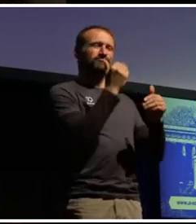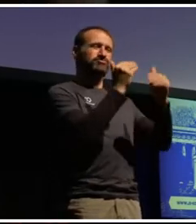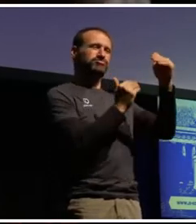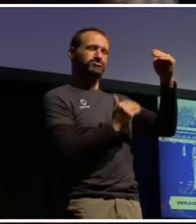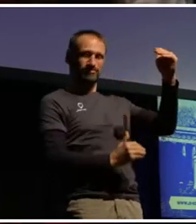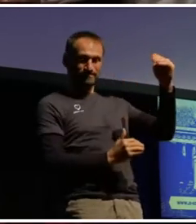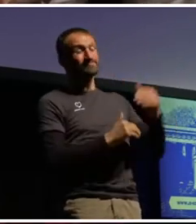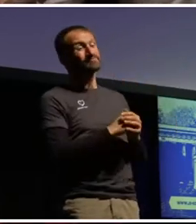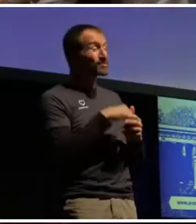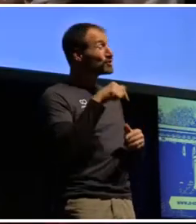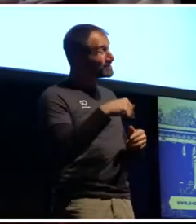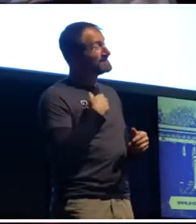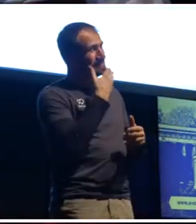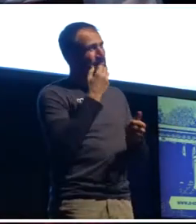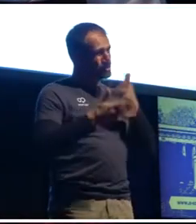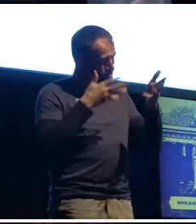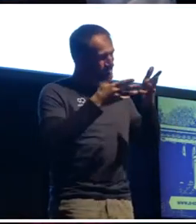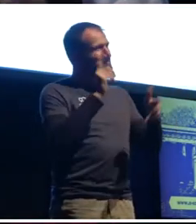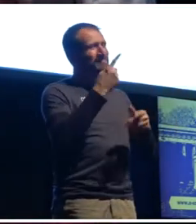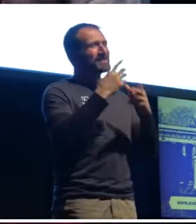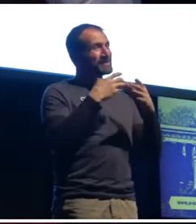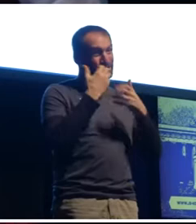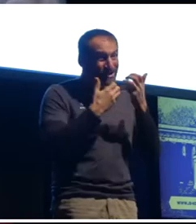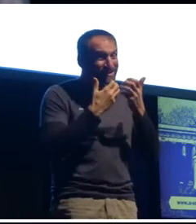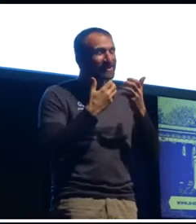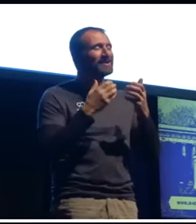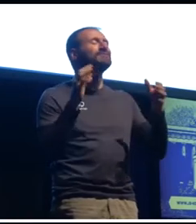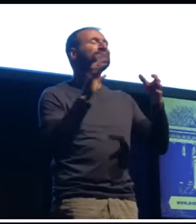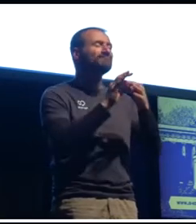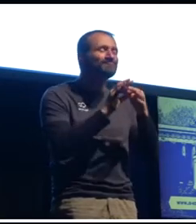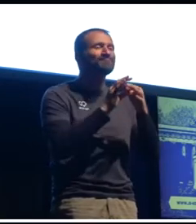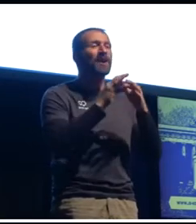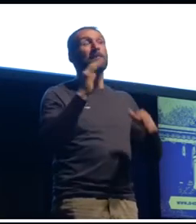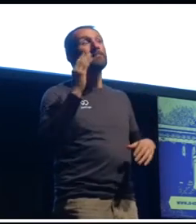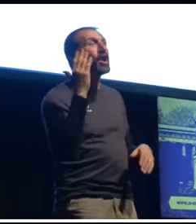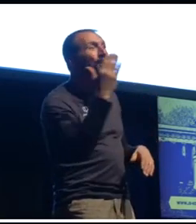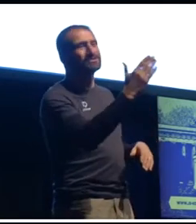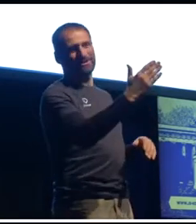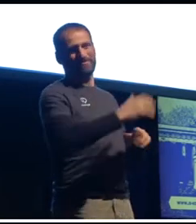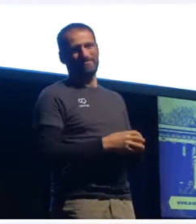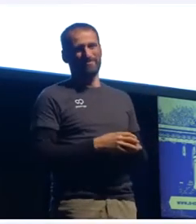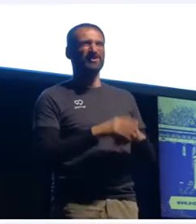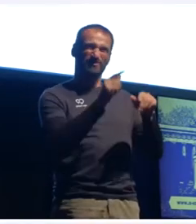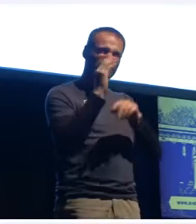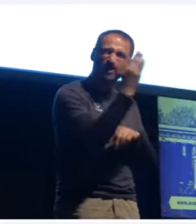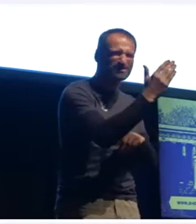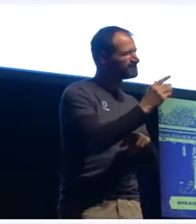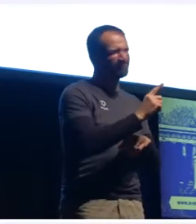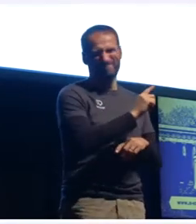today about something that's near and dear to all of us. I'm going to tell you a story about the browser and how it is not a document reader.